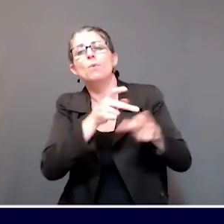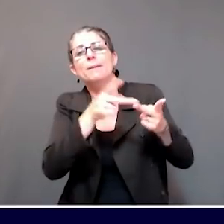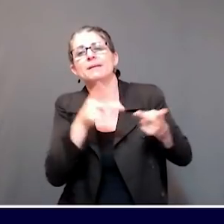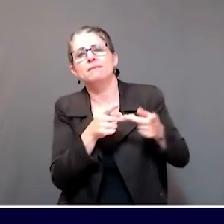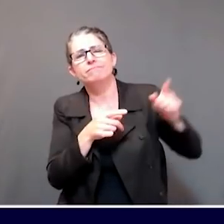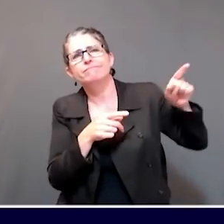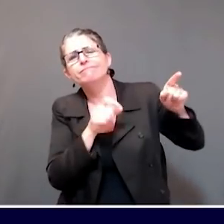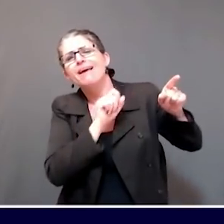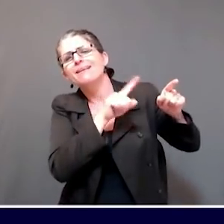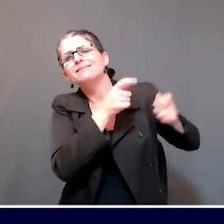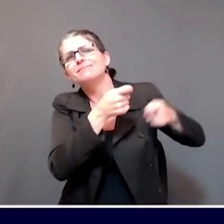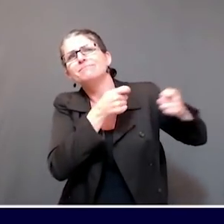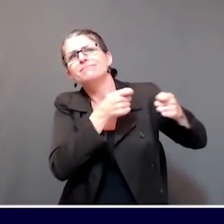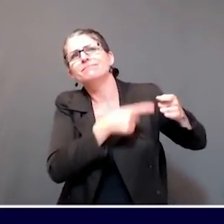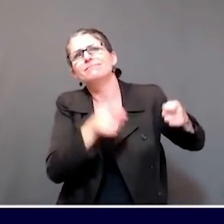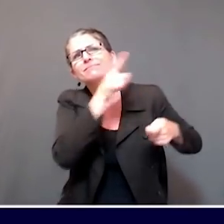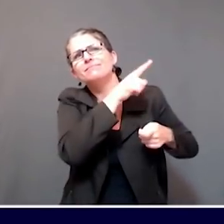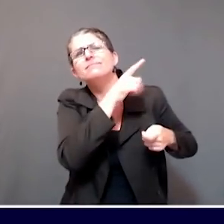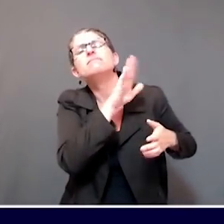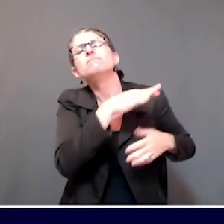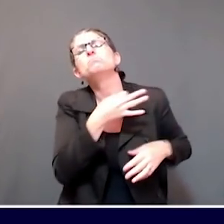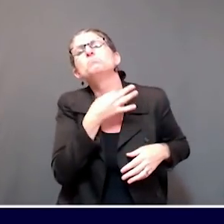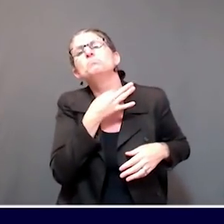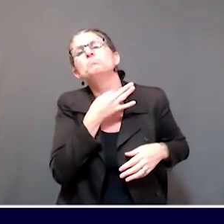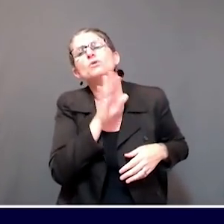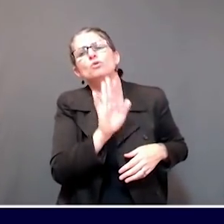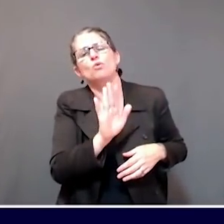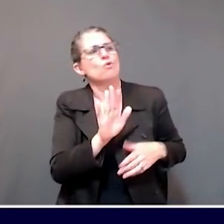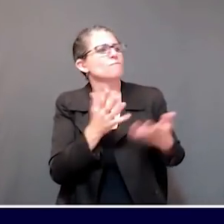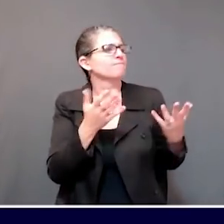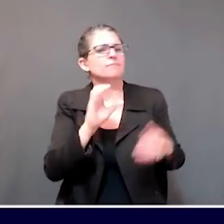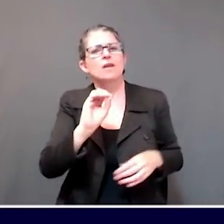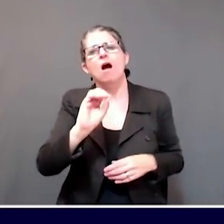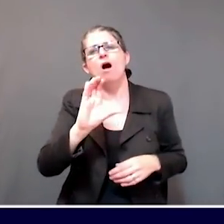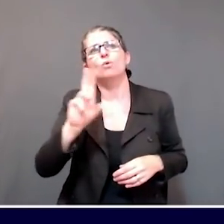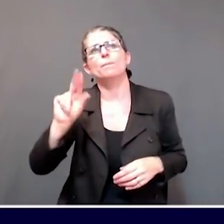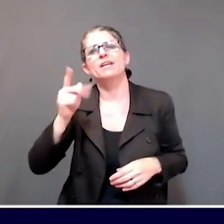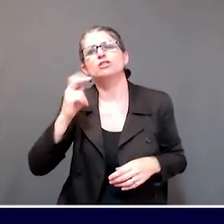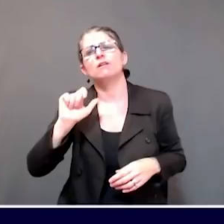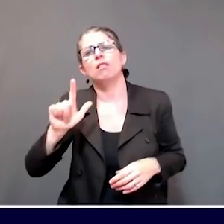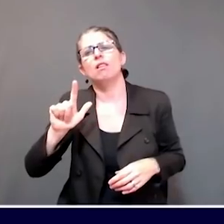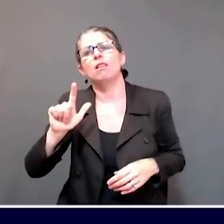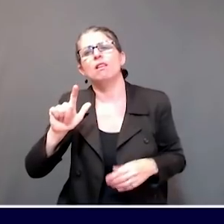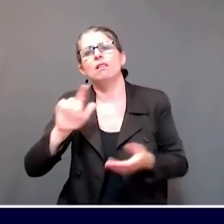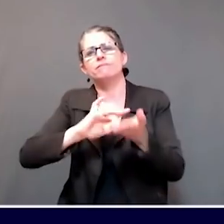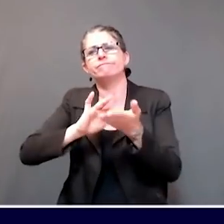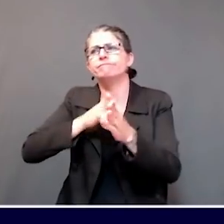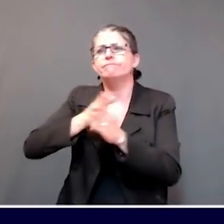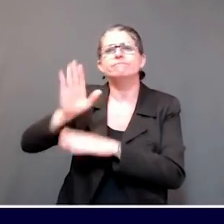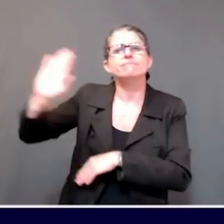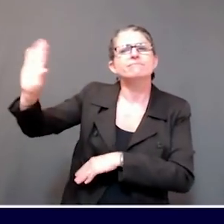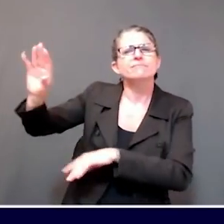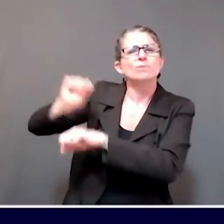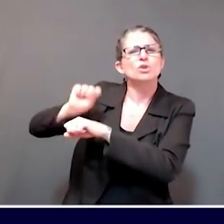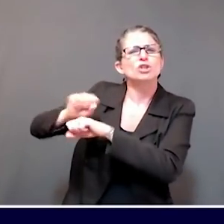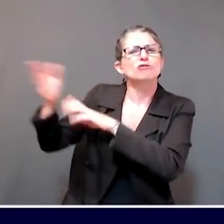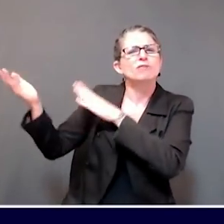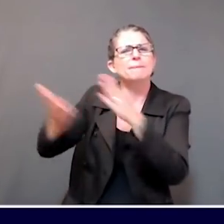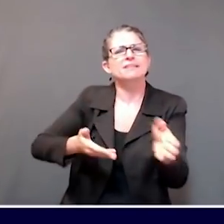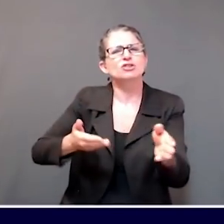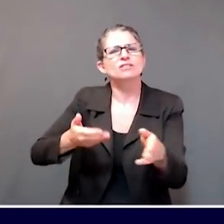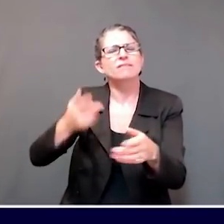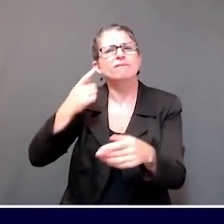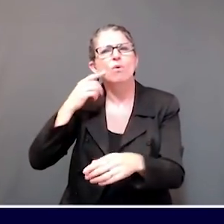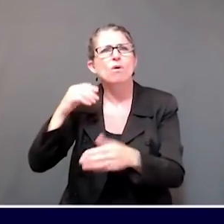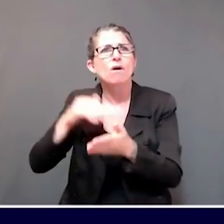out. That organization will have the best data in terms of how often someone should be tested. Some data suggest